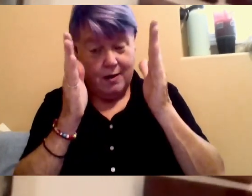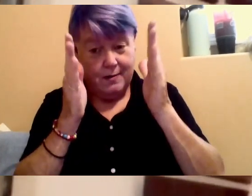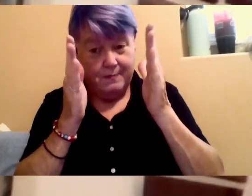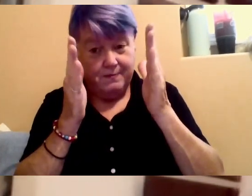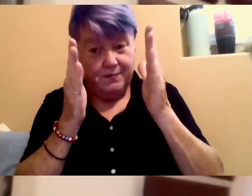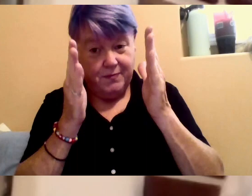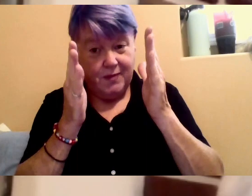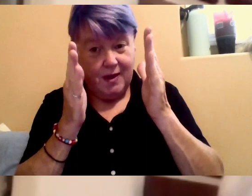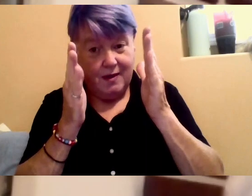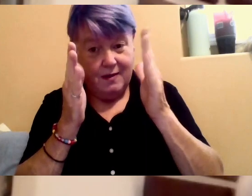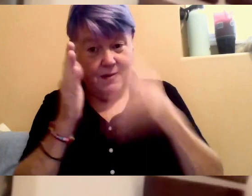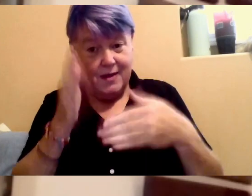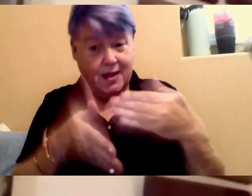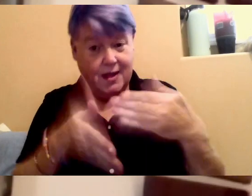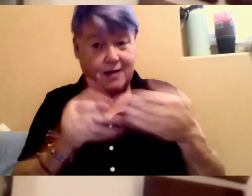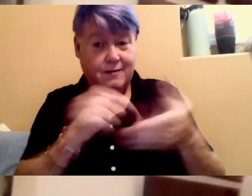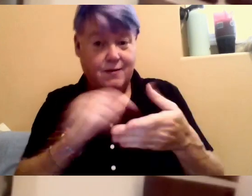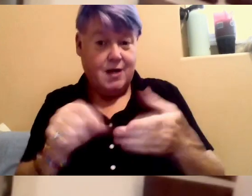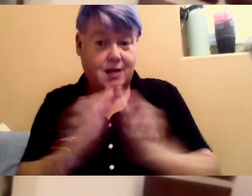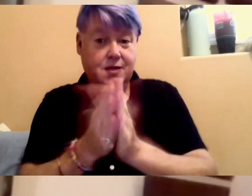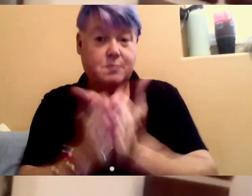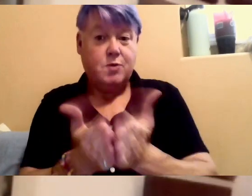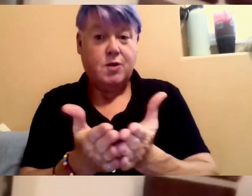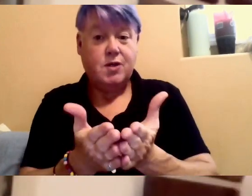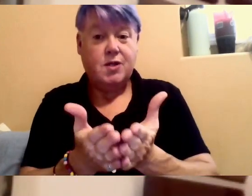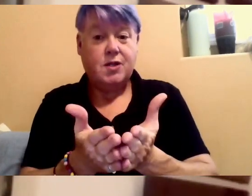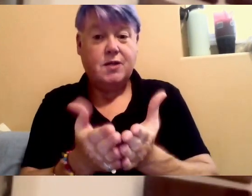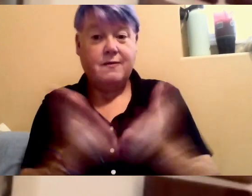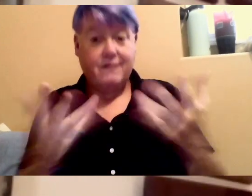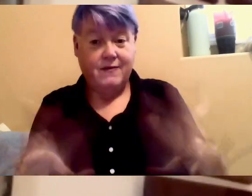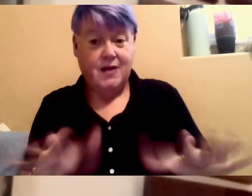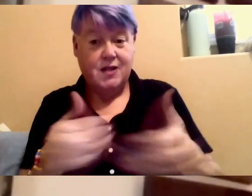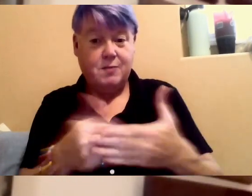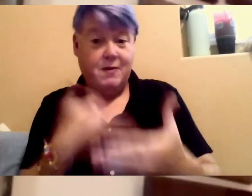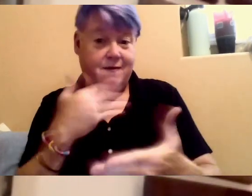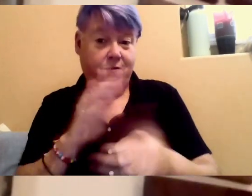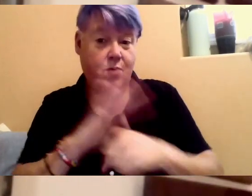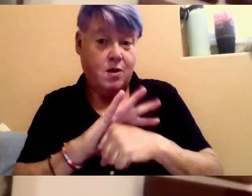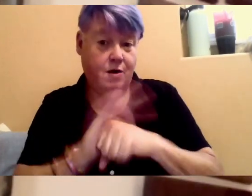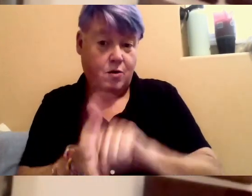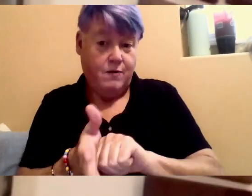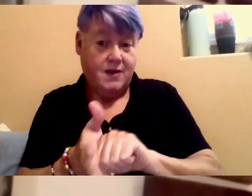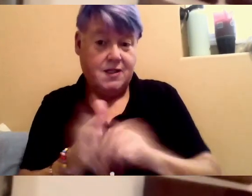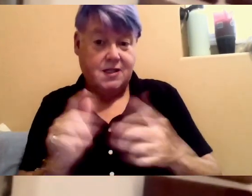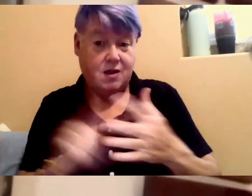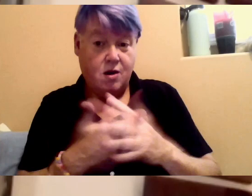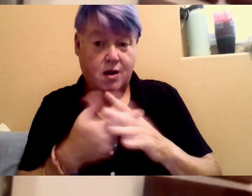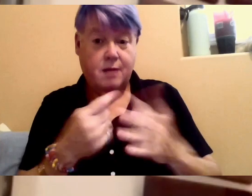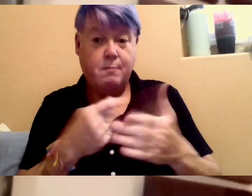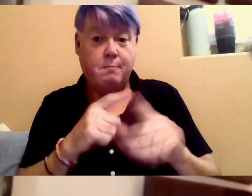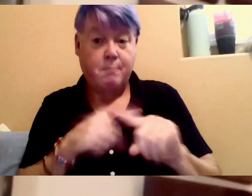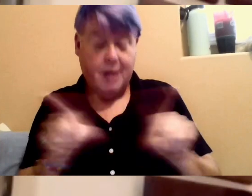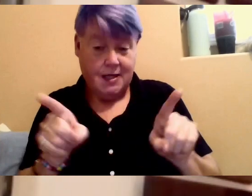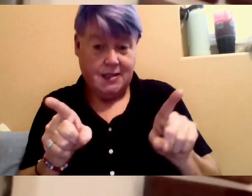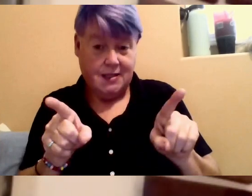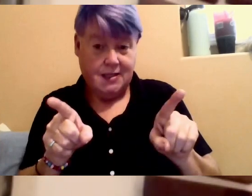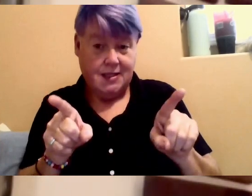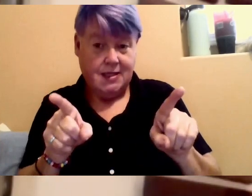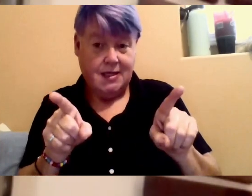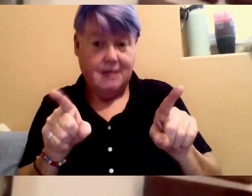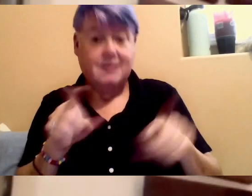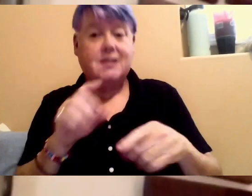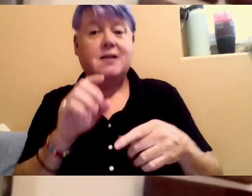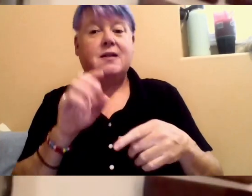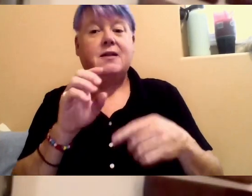at the end of writing this book. It was finished before COVID started, but I was still in the editing